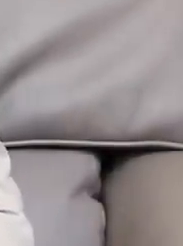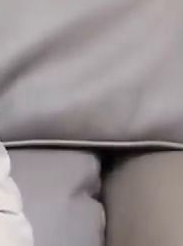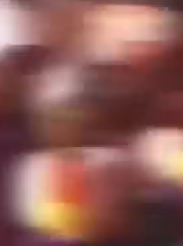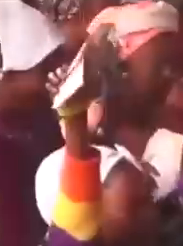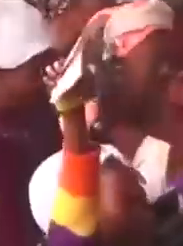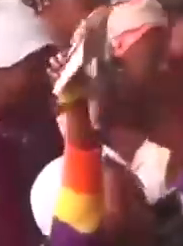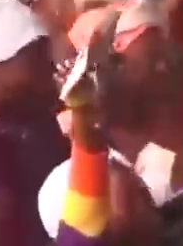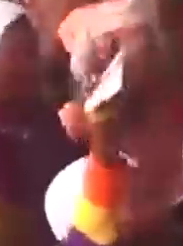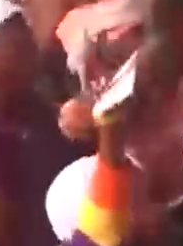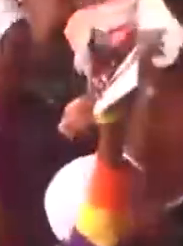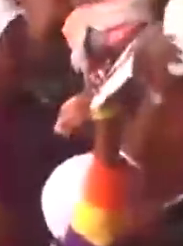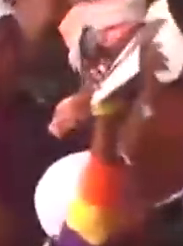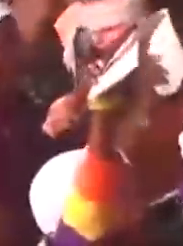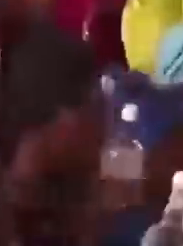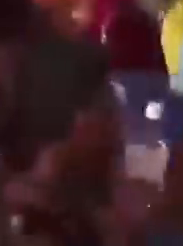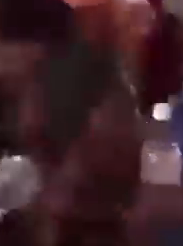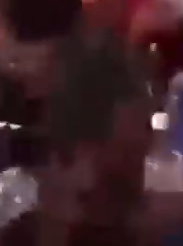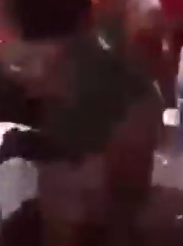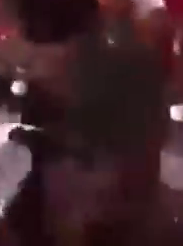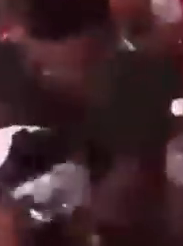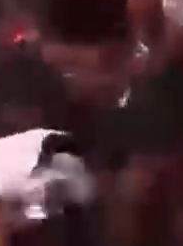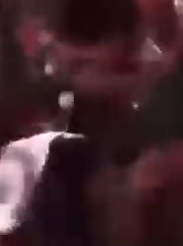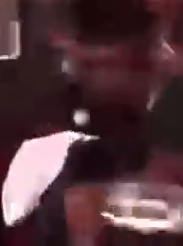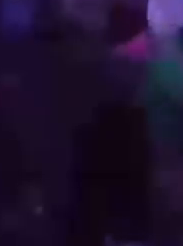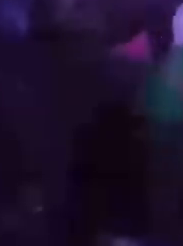ni ibi Babasebioba live in Instagram